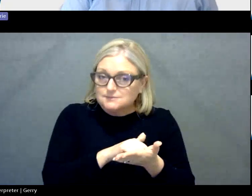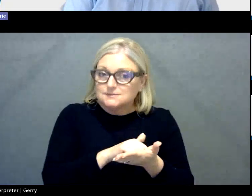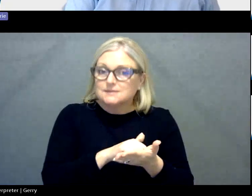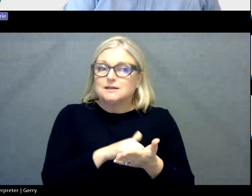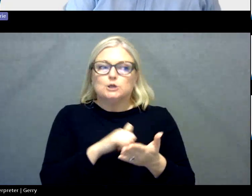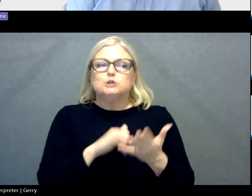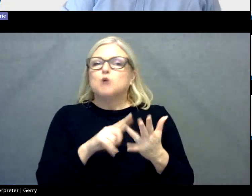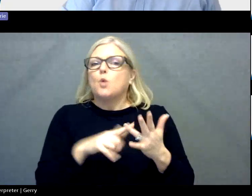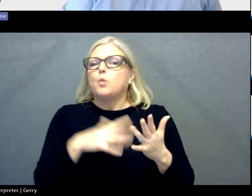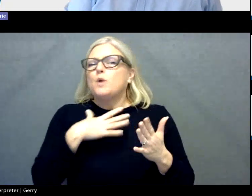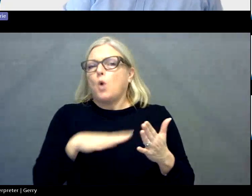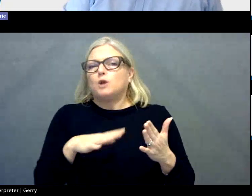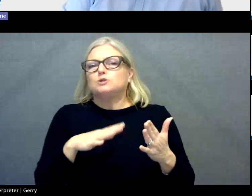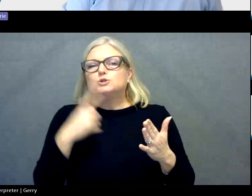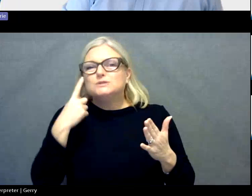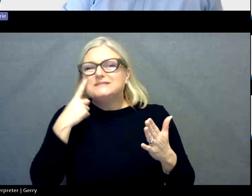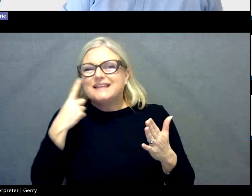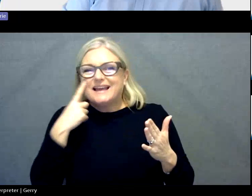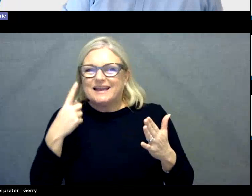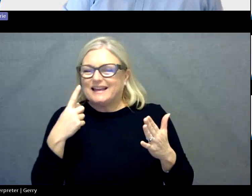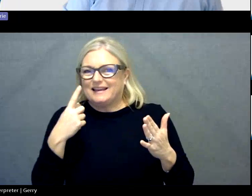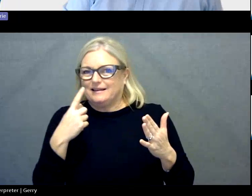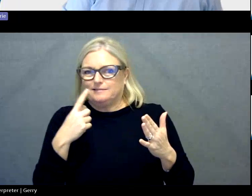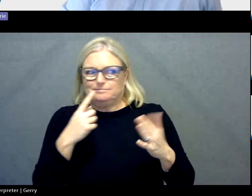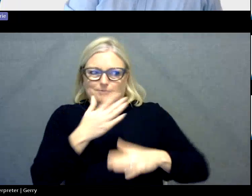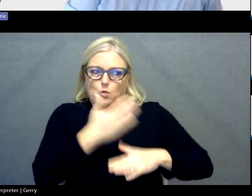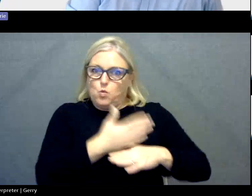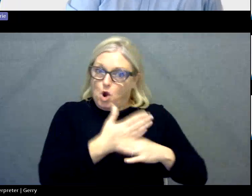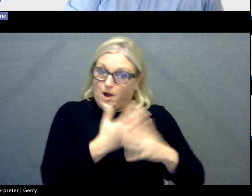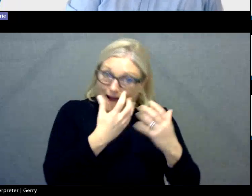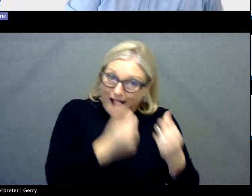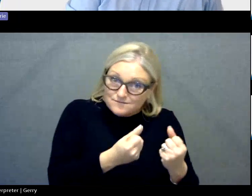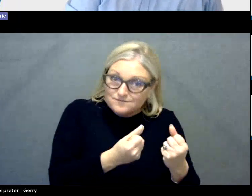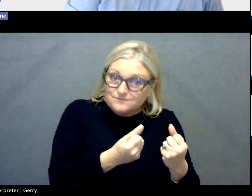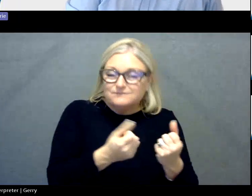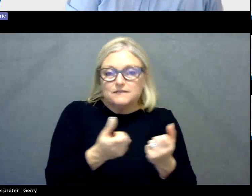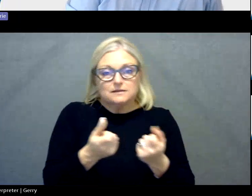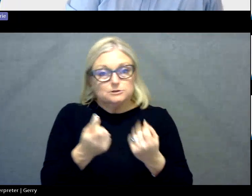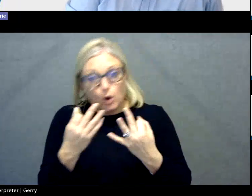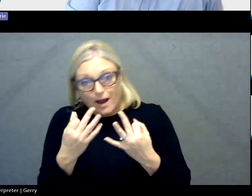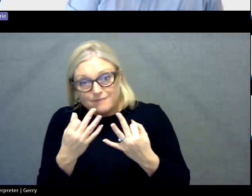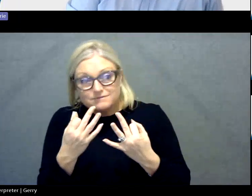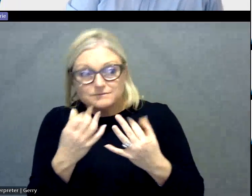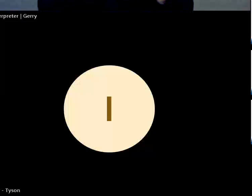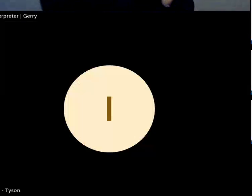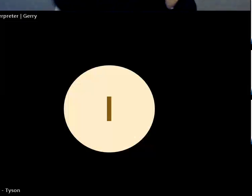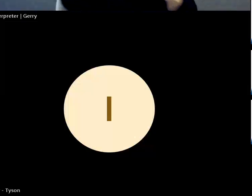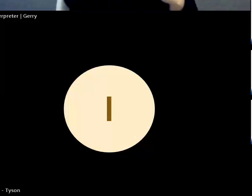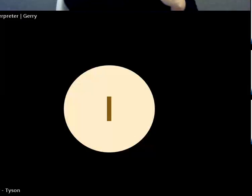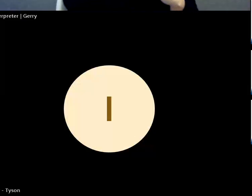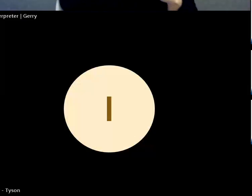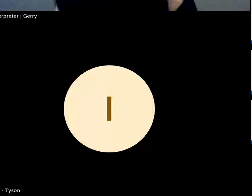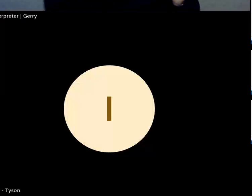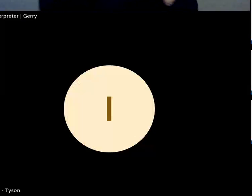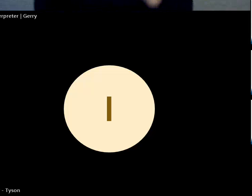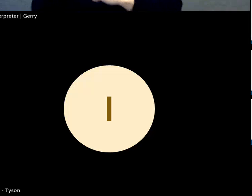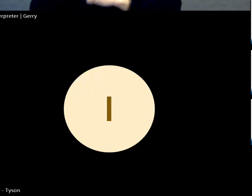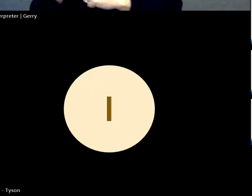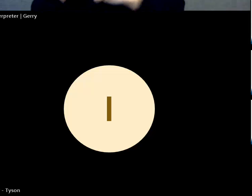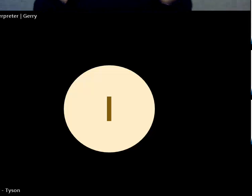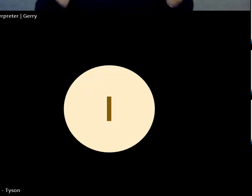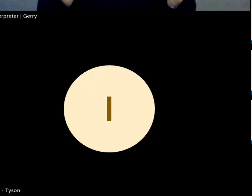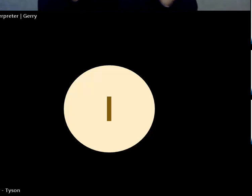Great, thanks, Tony. I might ask Gang the question about does the DWI impose kind of